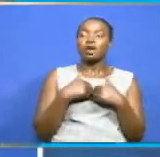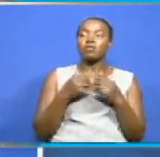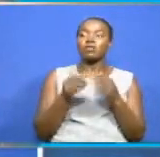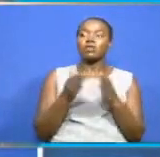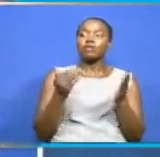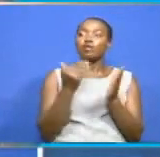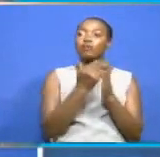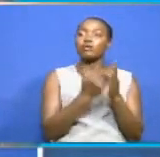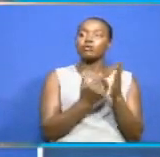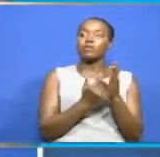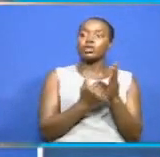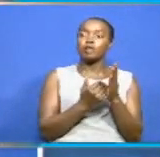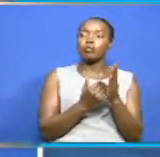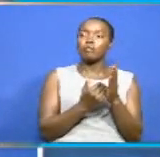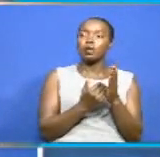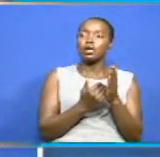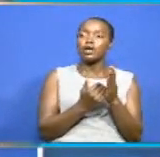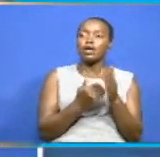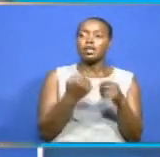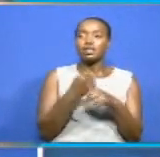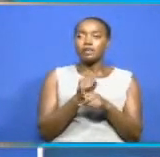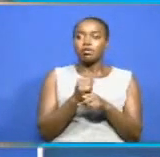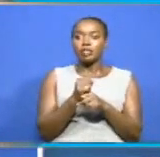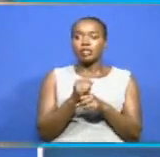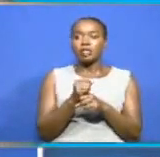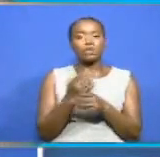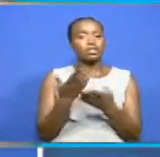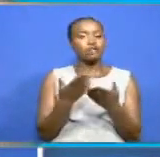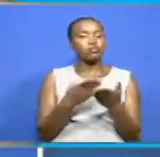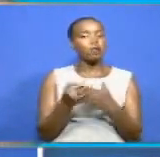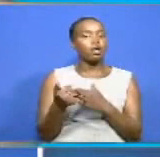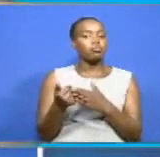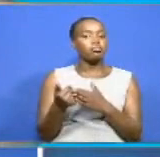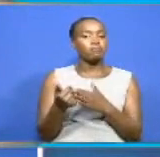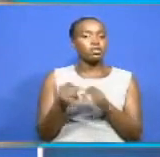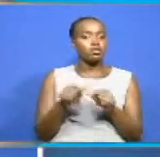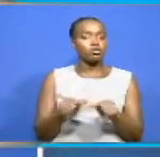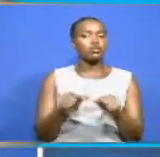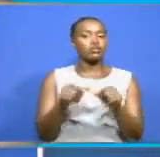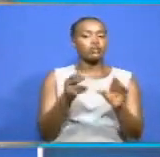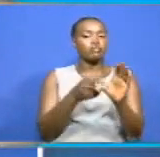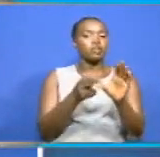program, meaning that they are tailored and you buy them off the shelf. And so you will have